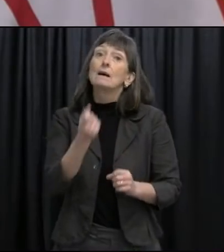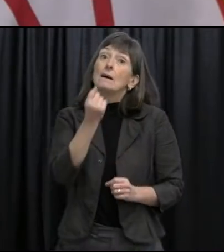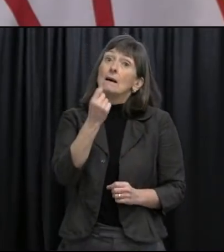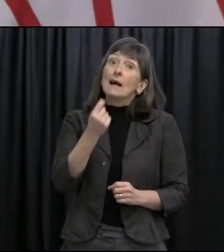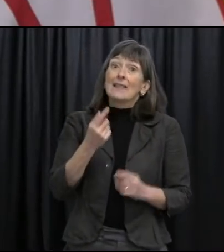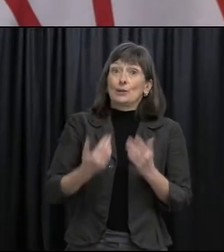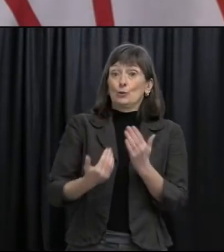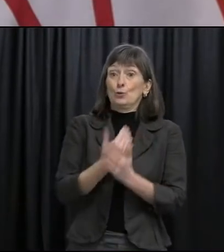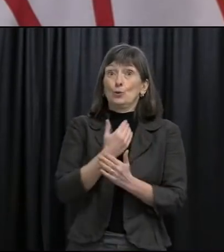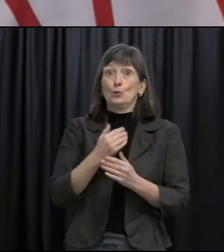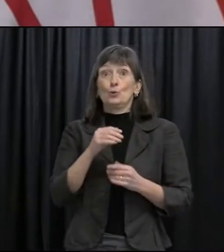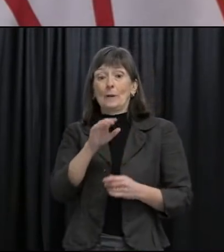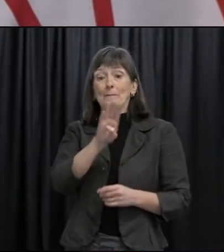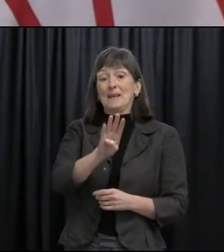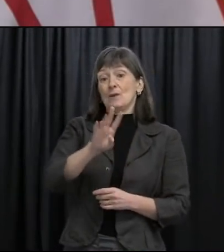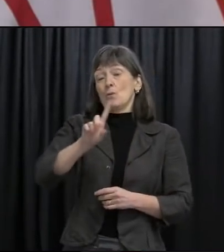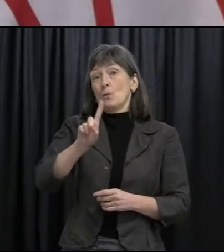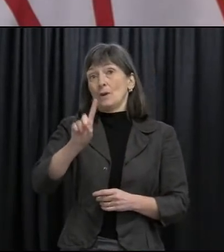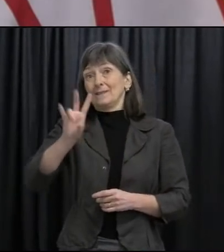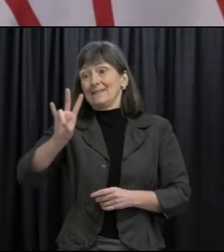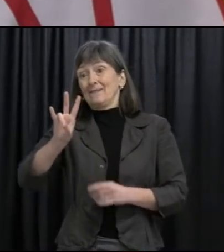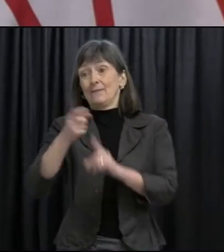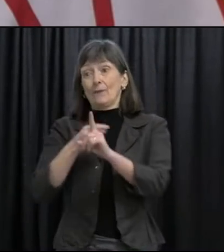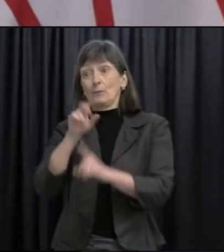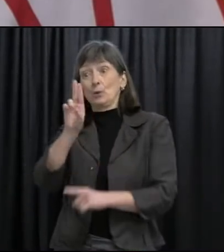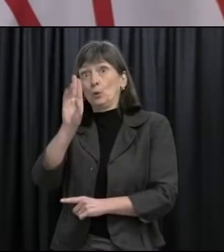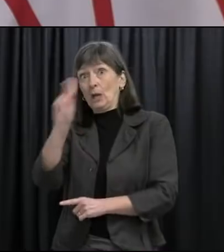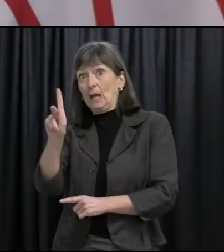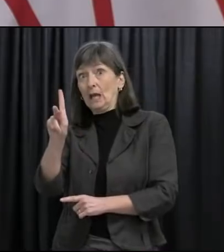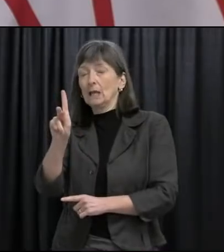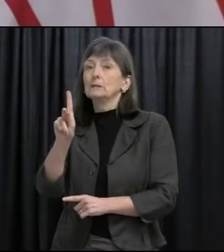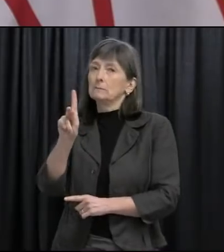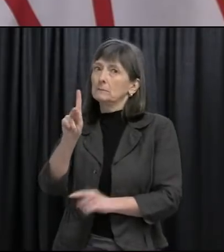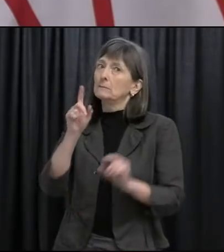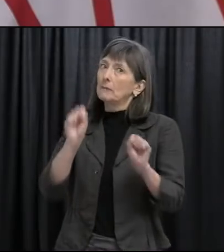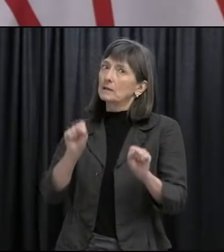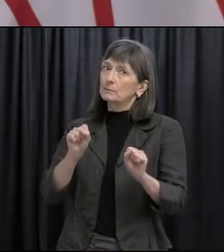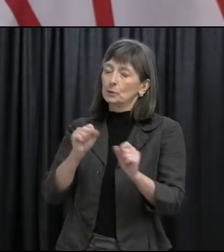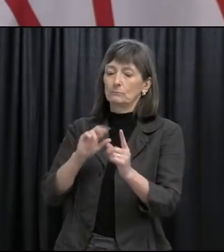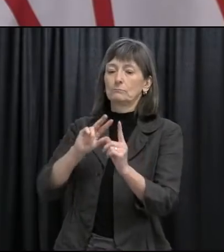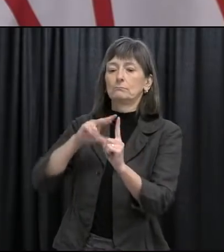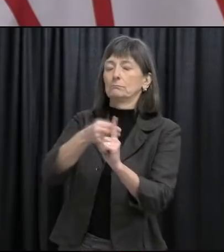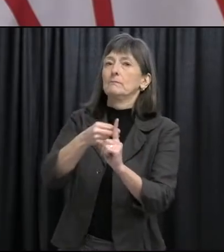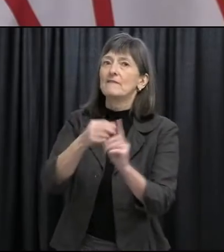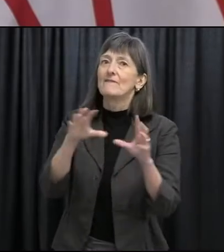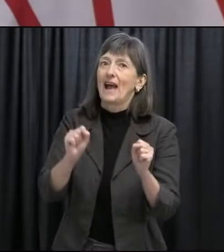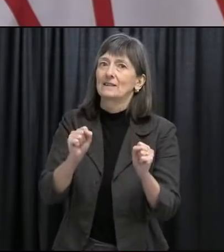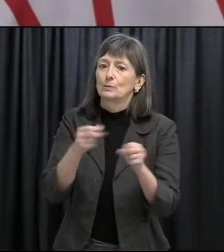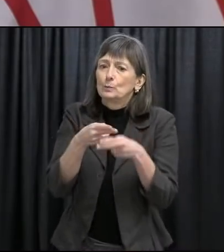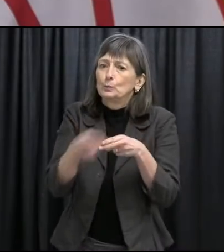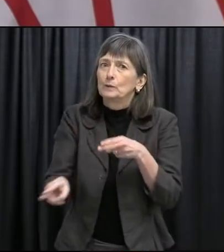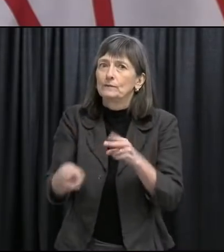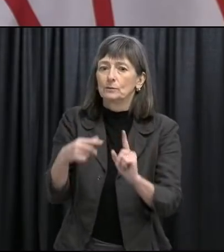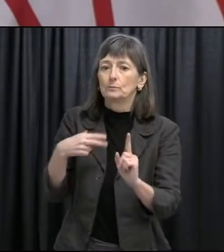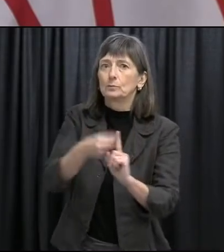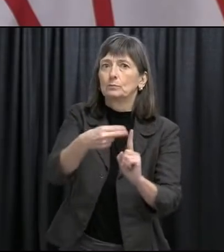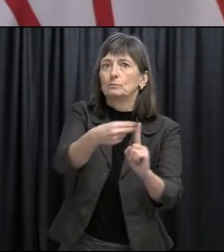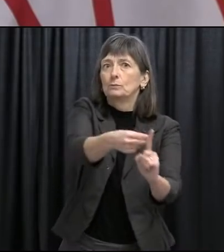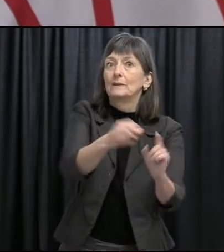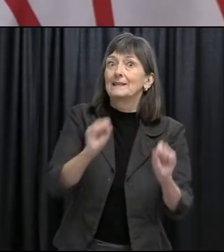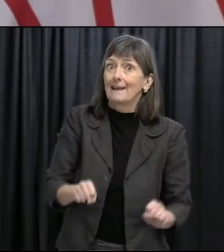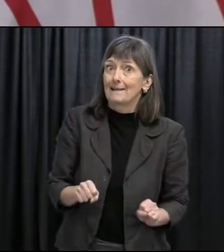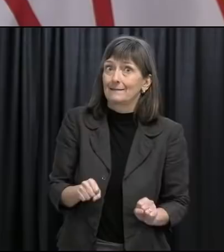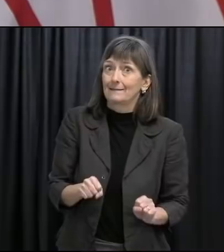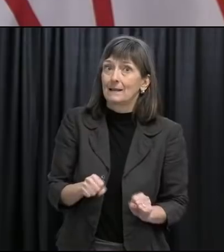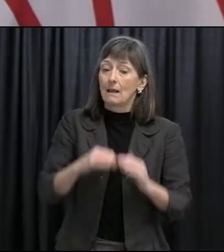person, even through brief, close contact, less than 15 minutes. This means we will find more close contacts